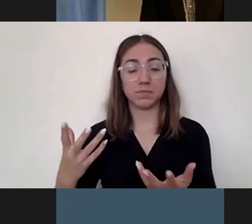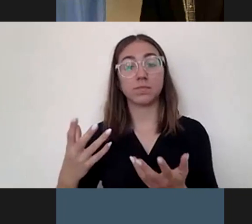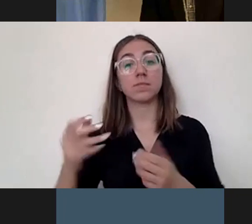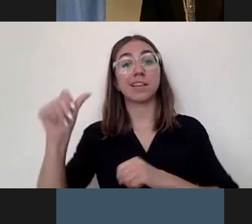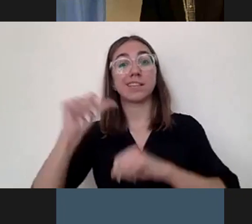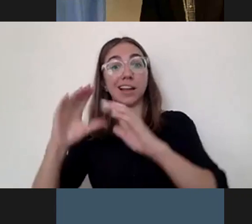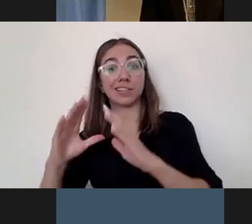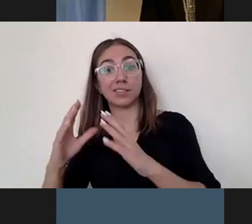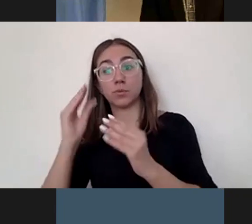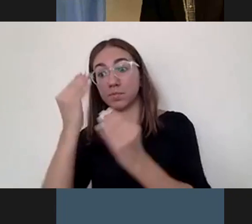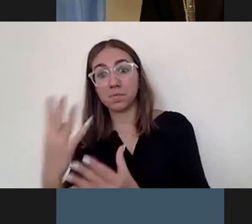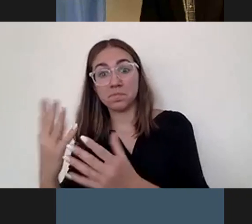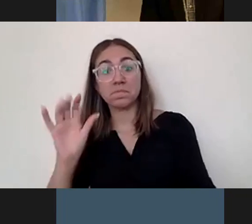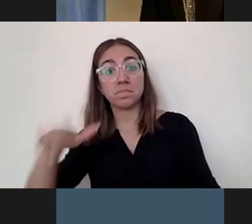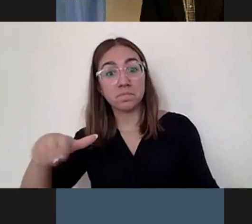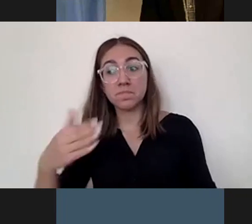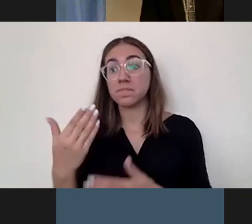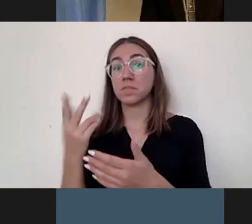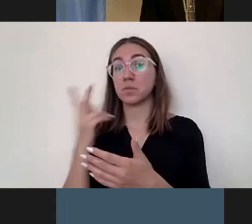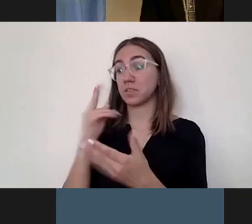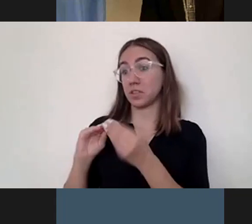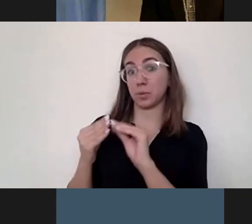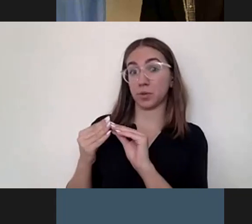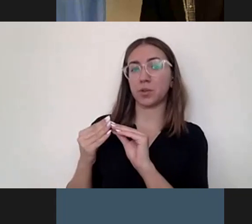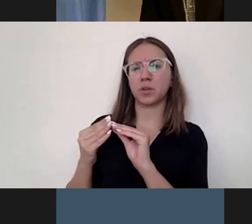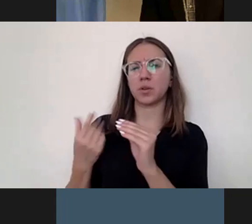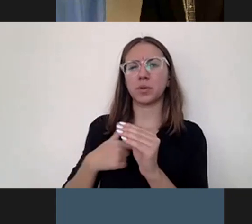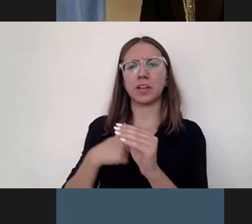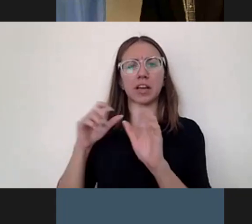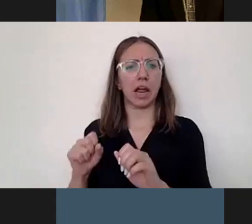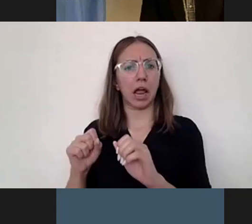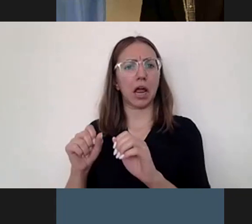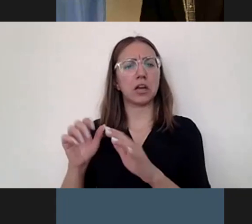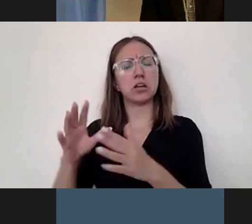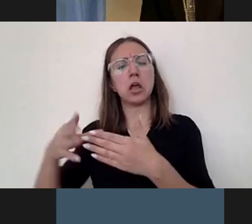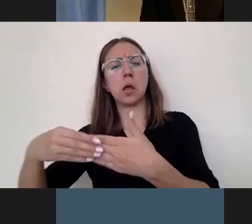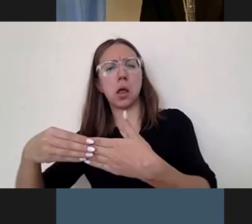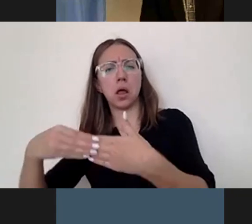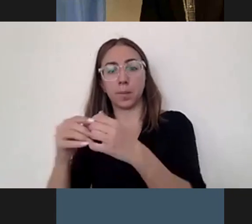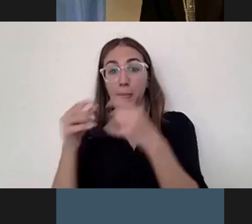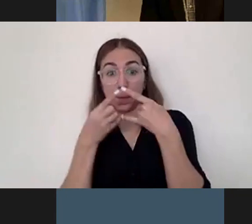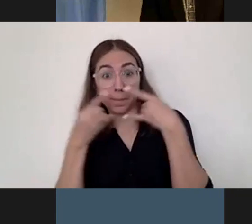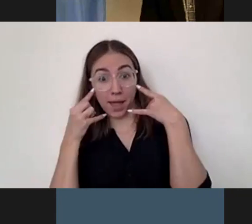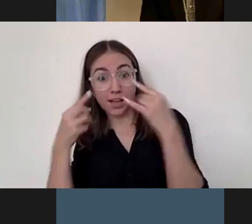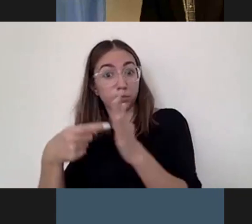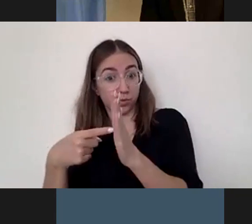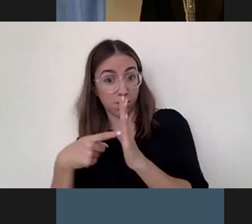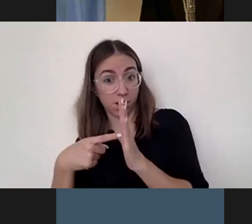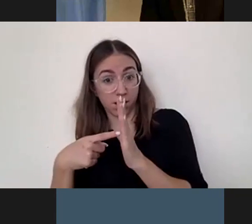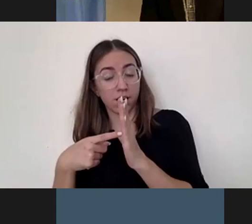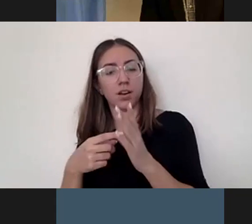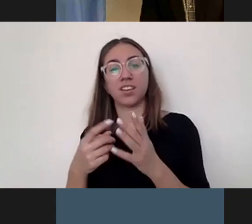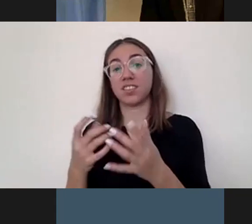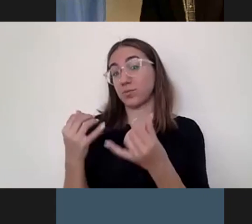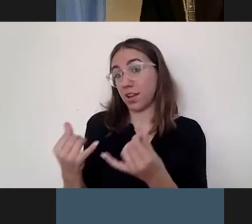and give you, okay, look, based on these numbers, I think we could start relaxing some of these mask wearing, you know, requirements. And this is where we are.